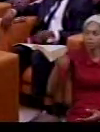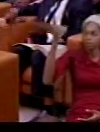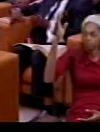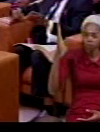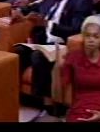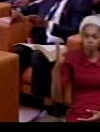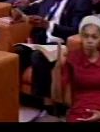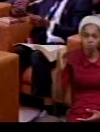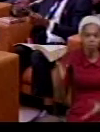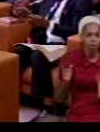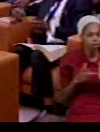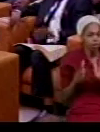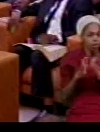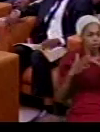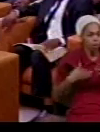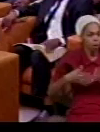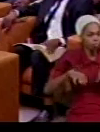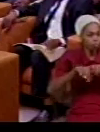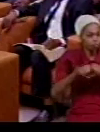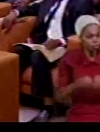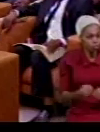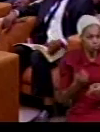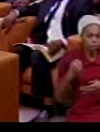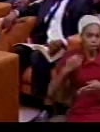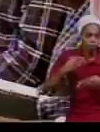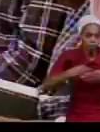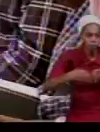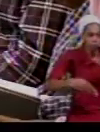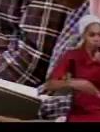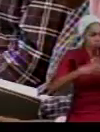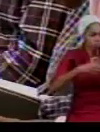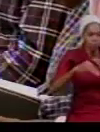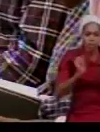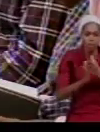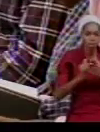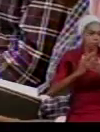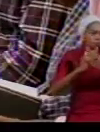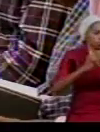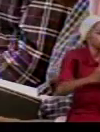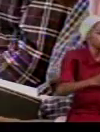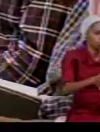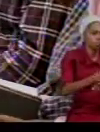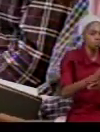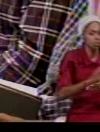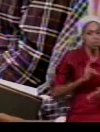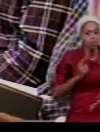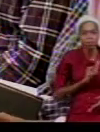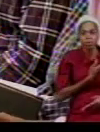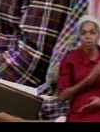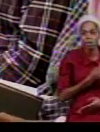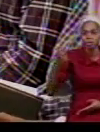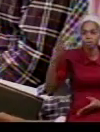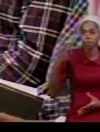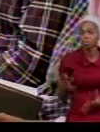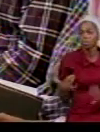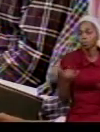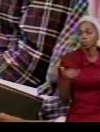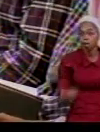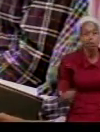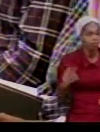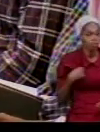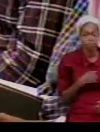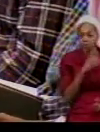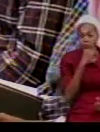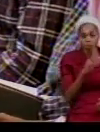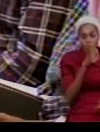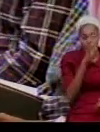partition, and that now we cannot be making distinction between clean